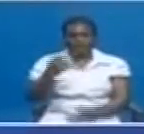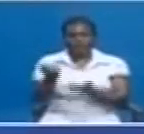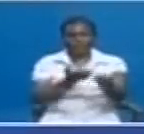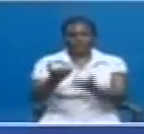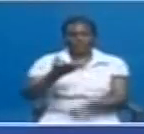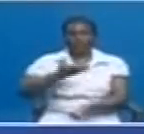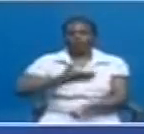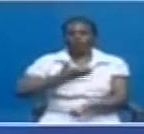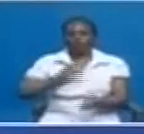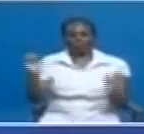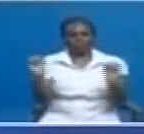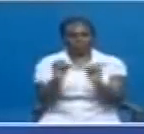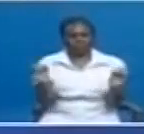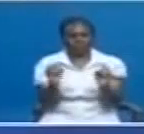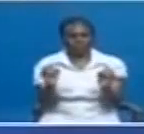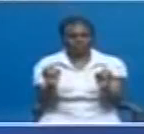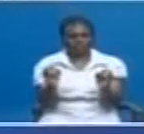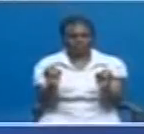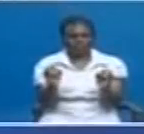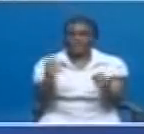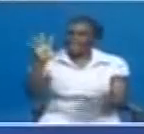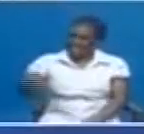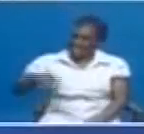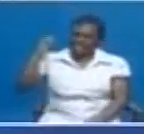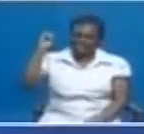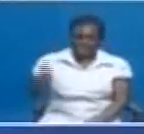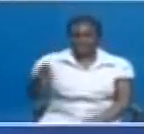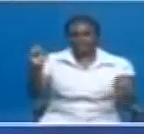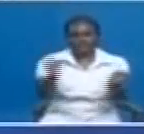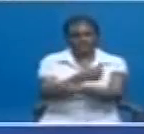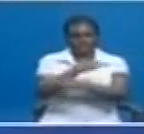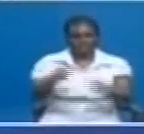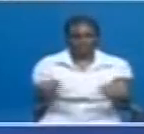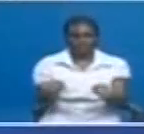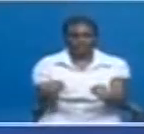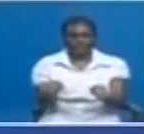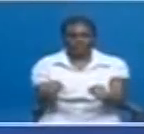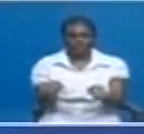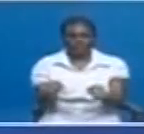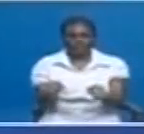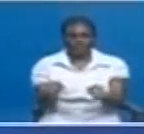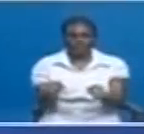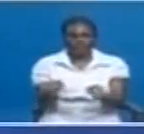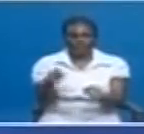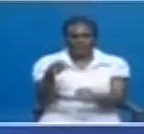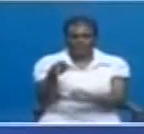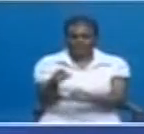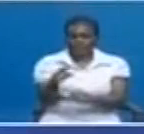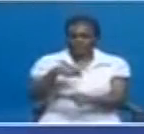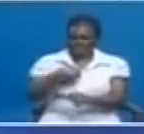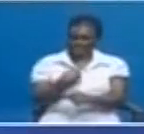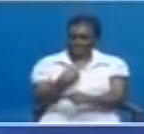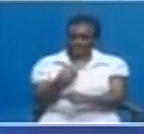owning the fleet. Yeah. Because it's very expensive, and for your balance sheet, it usually affects your balance sheet. For